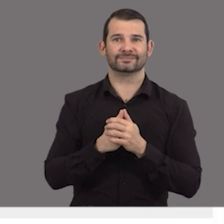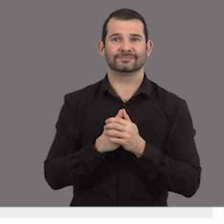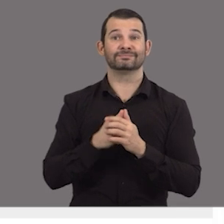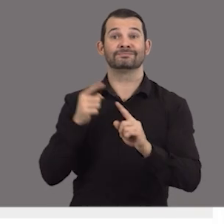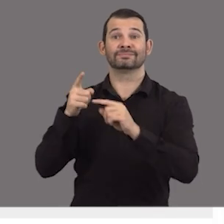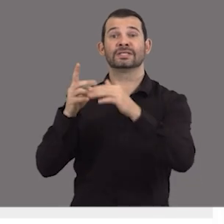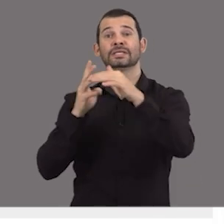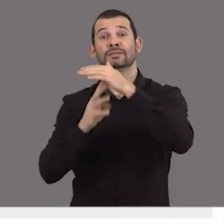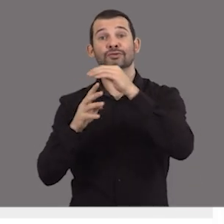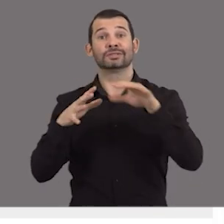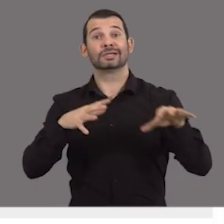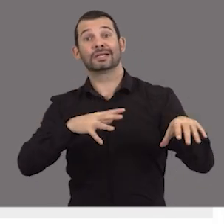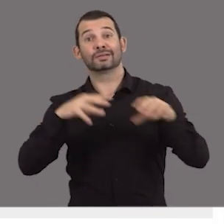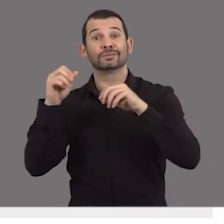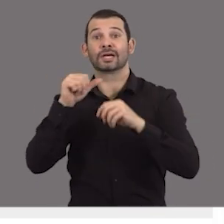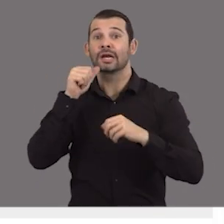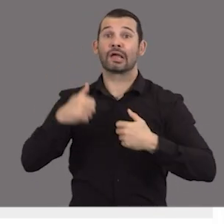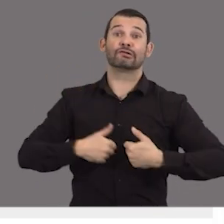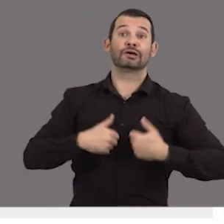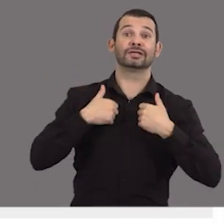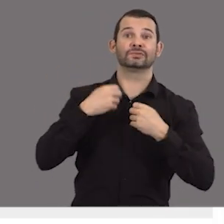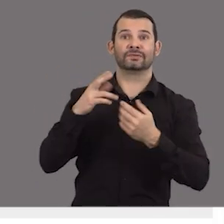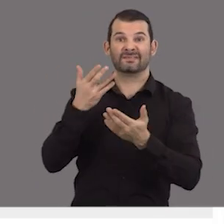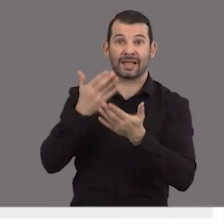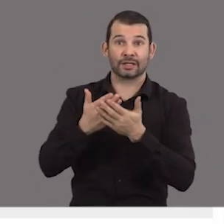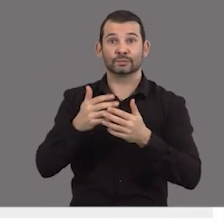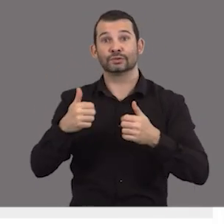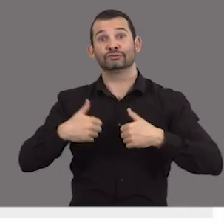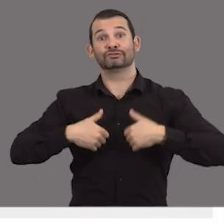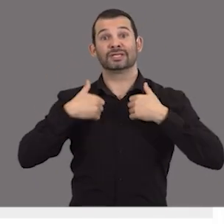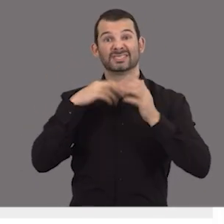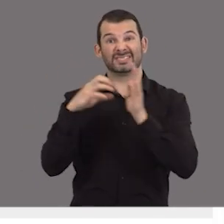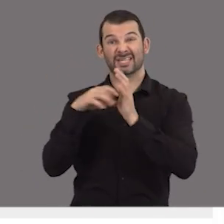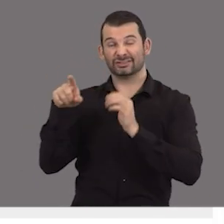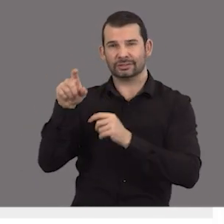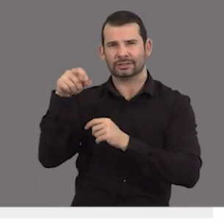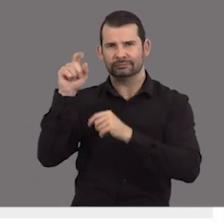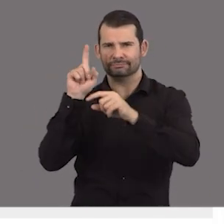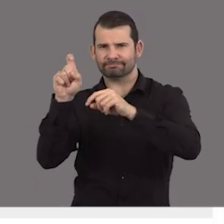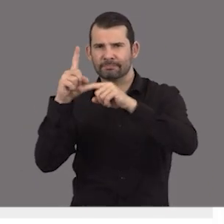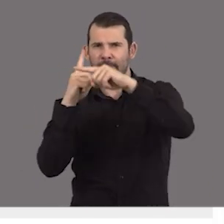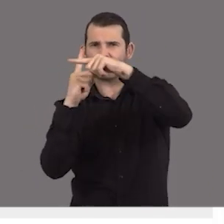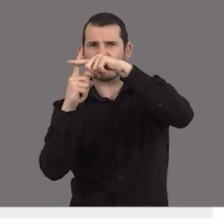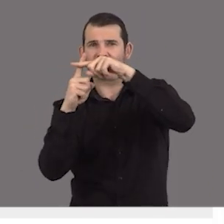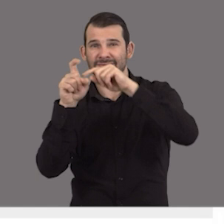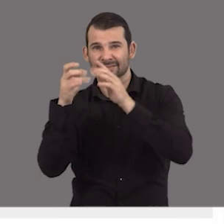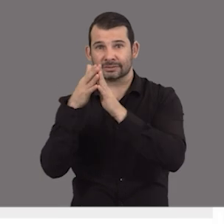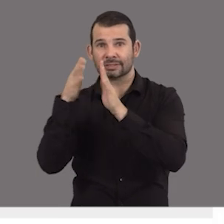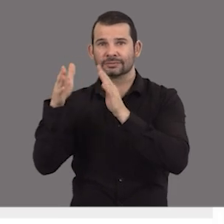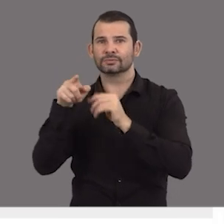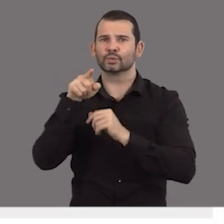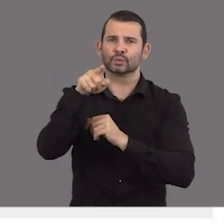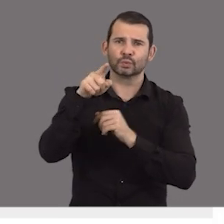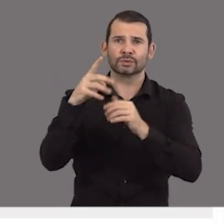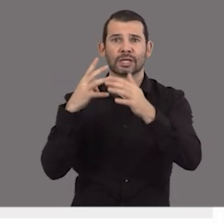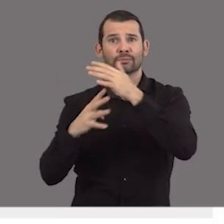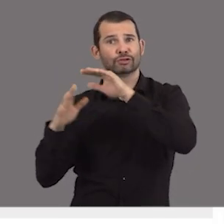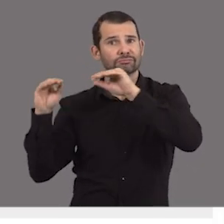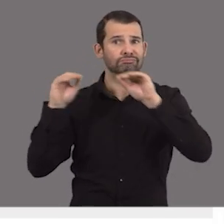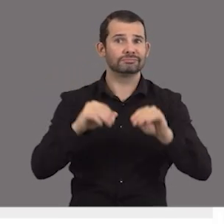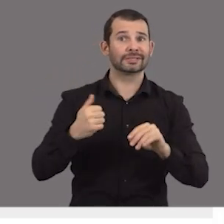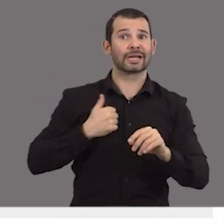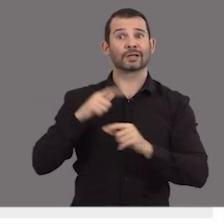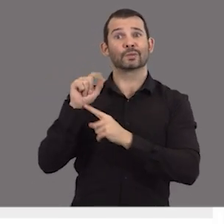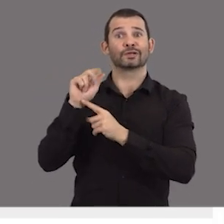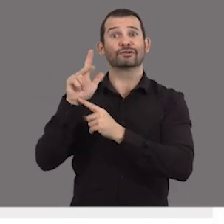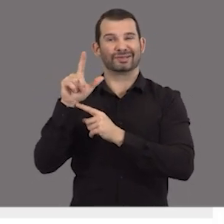In the Immigrant, Emigrant, Non-resident, or Factual Resident section, click the plus sign next to You immigrated to Canada